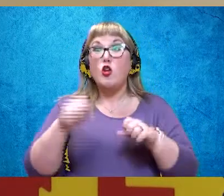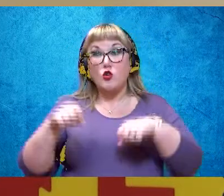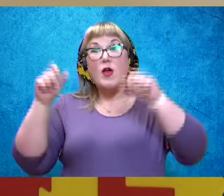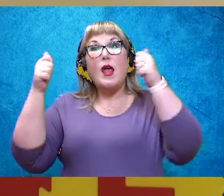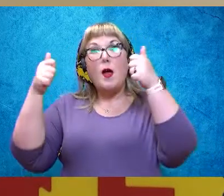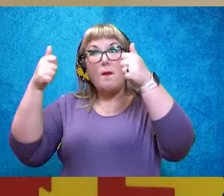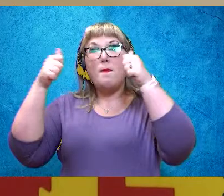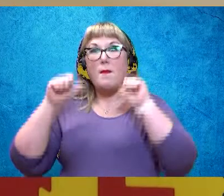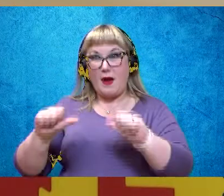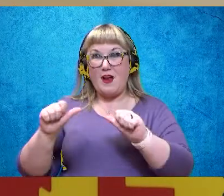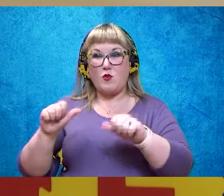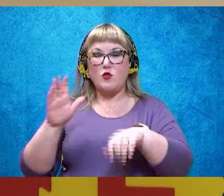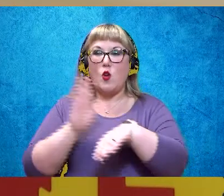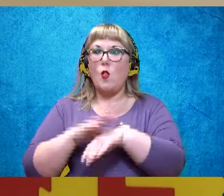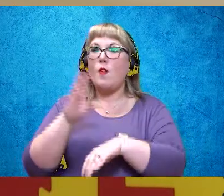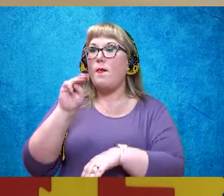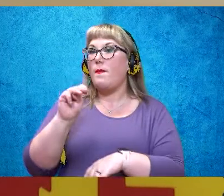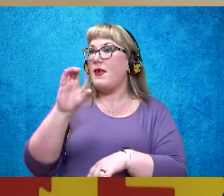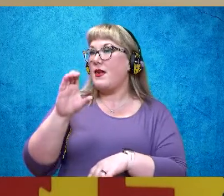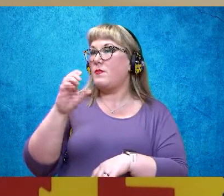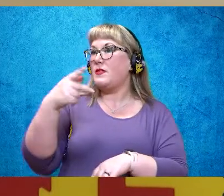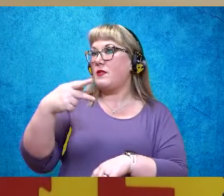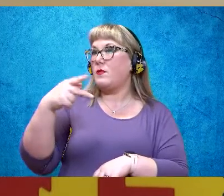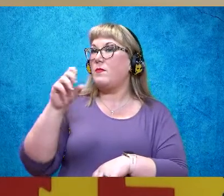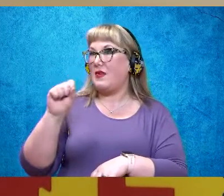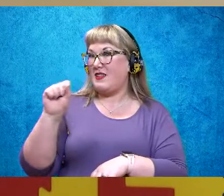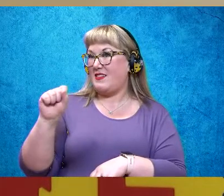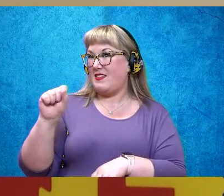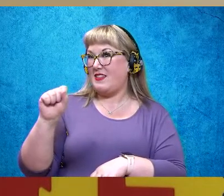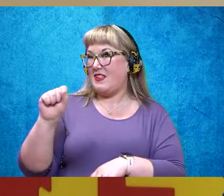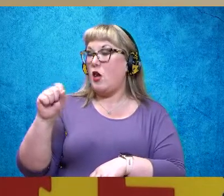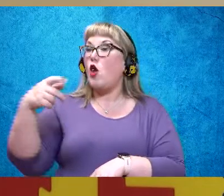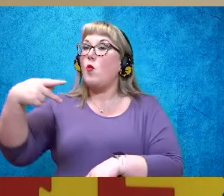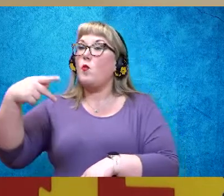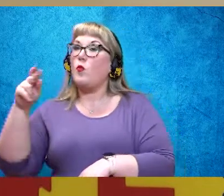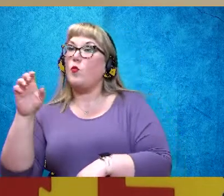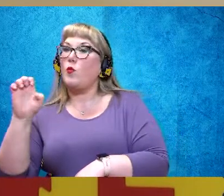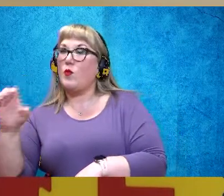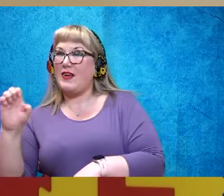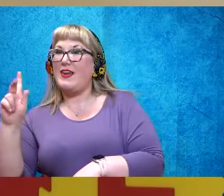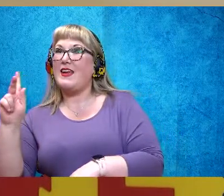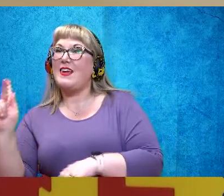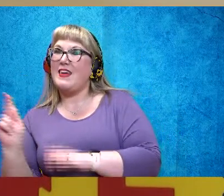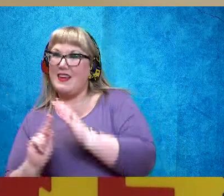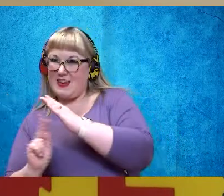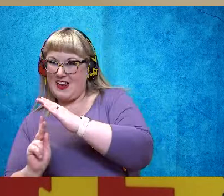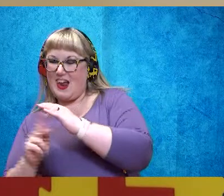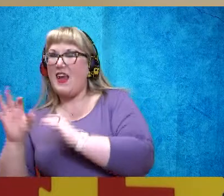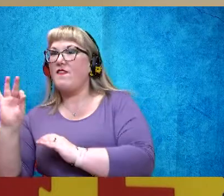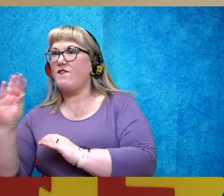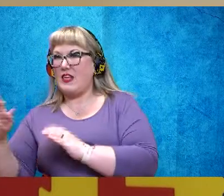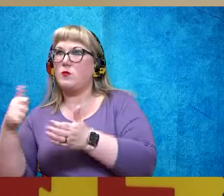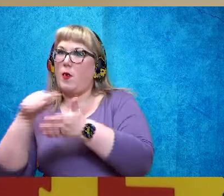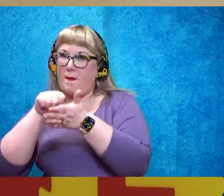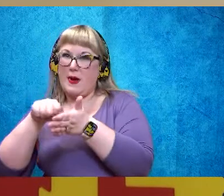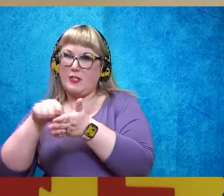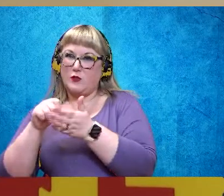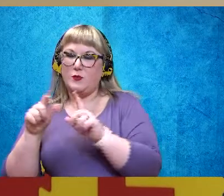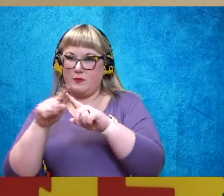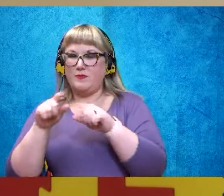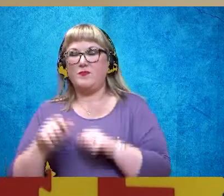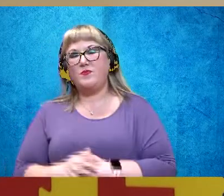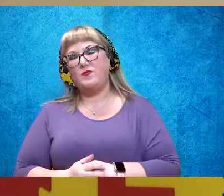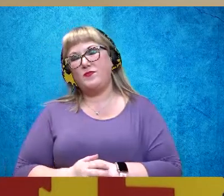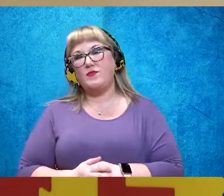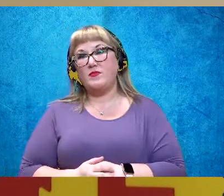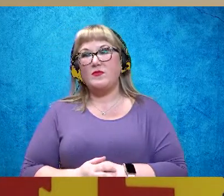on MCPSS Pre-K's Facebook page you making your apple pies from yesterday. So now I want to see if